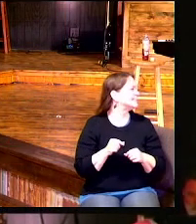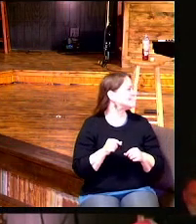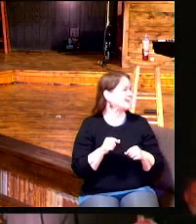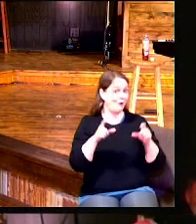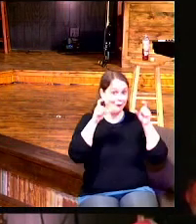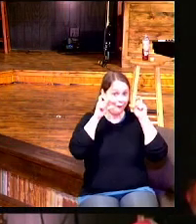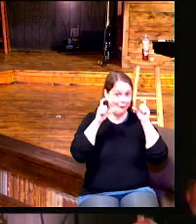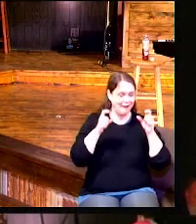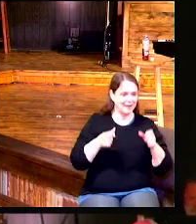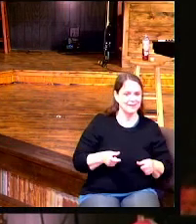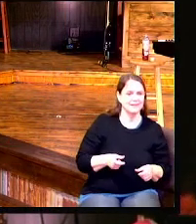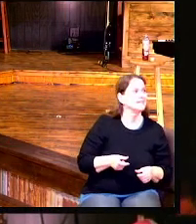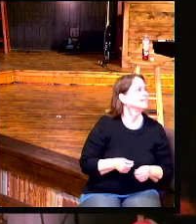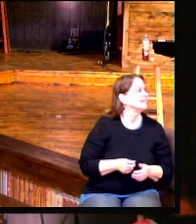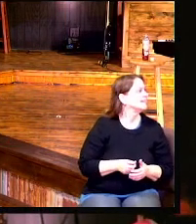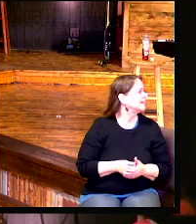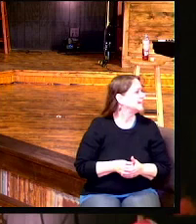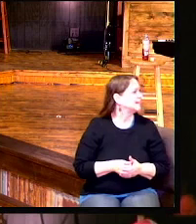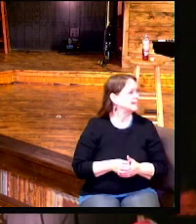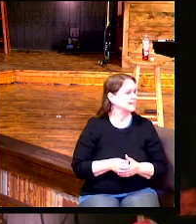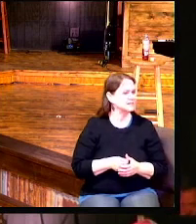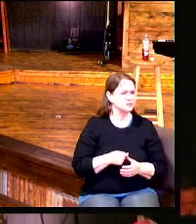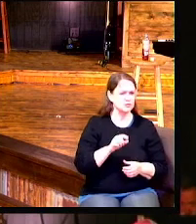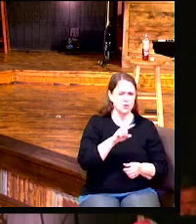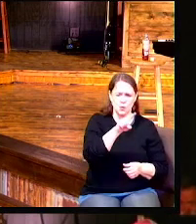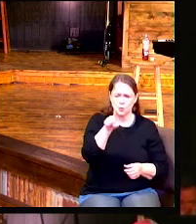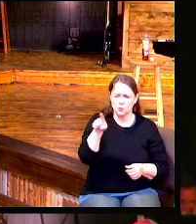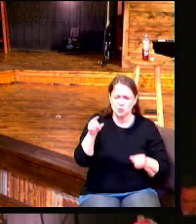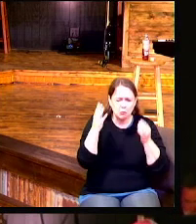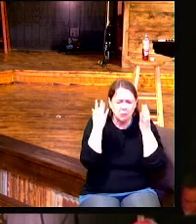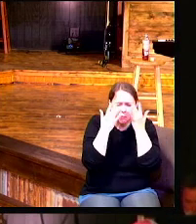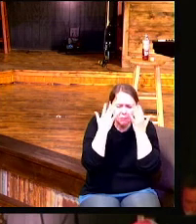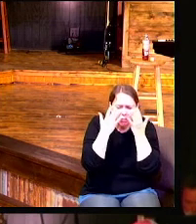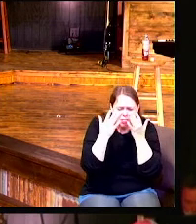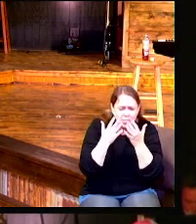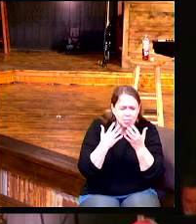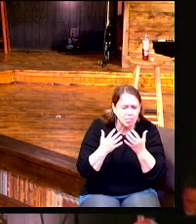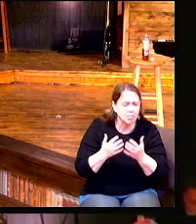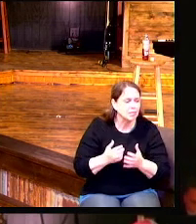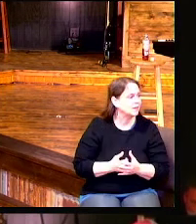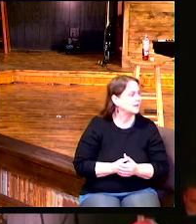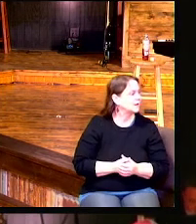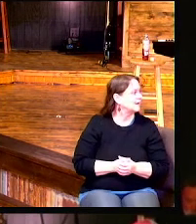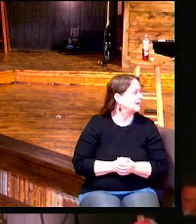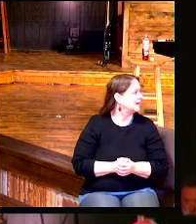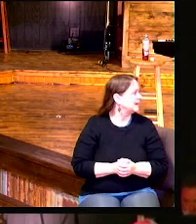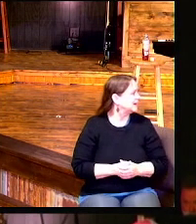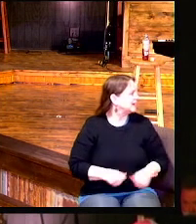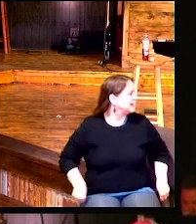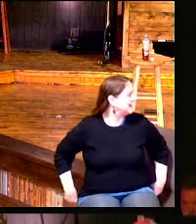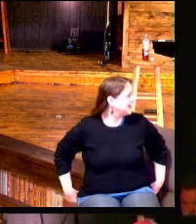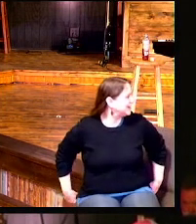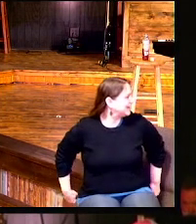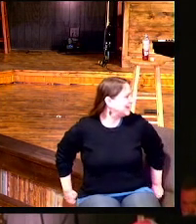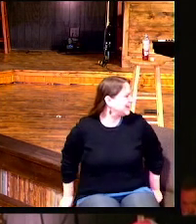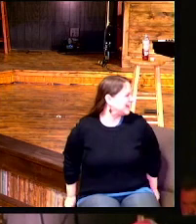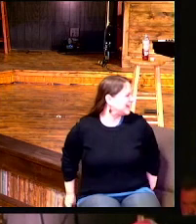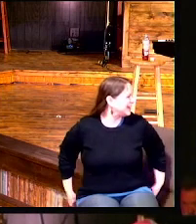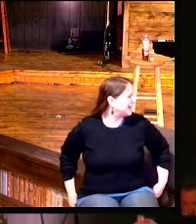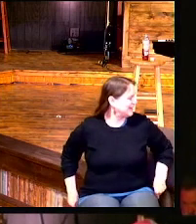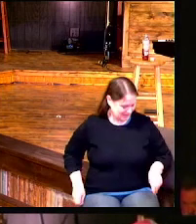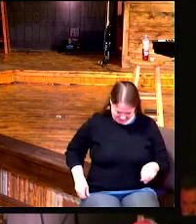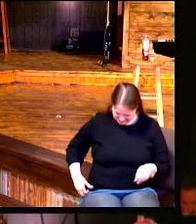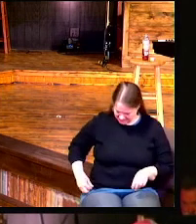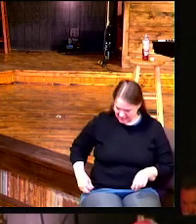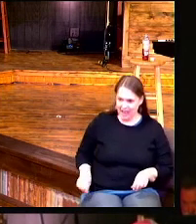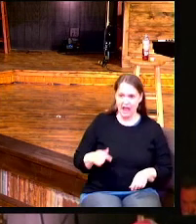people, which makes it handy. So y'all can't be making eyes at me. I